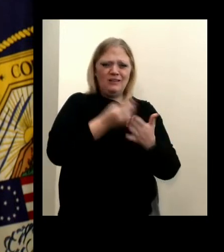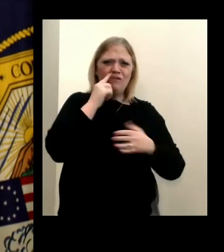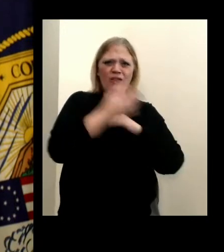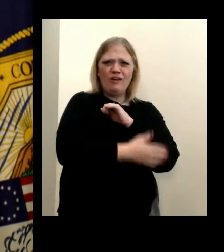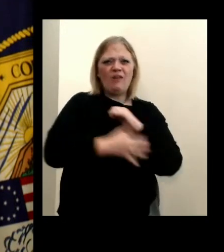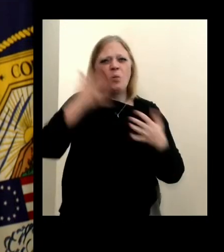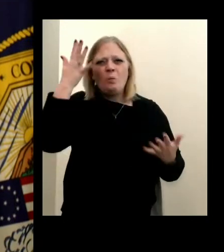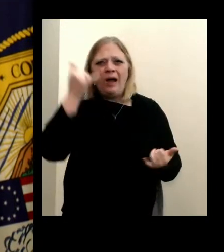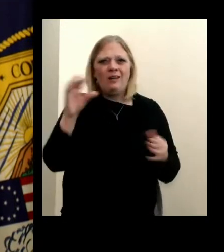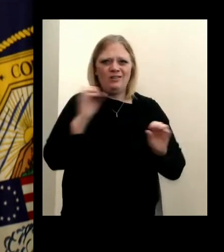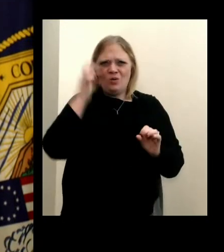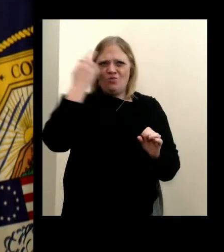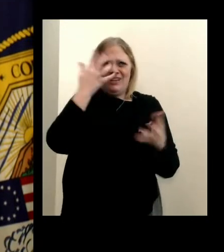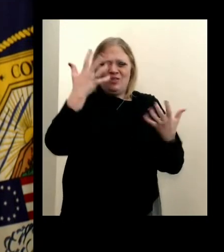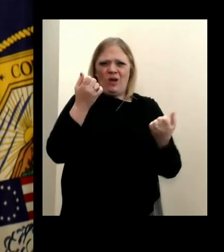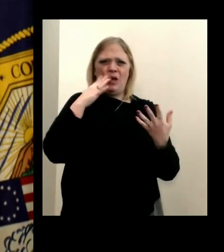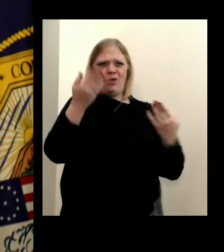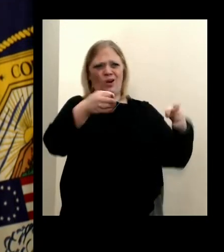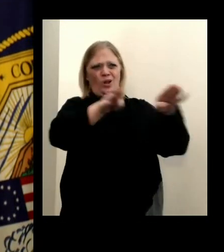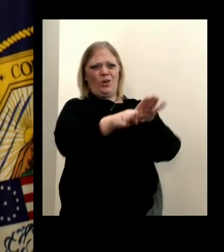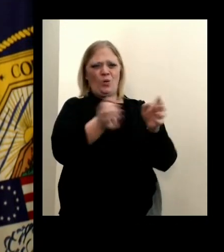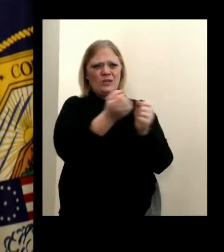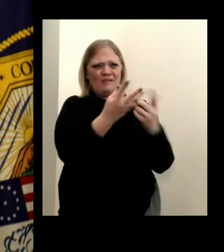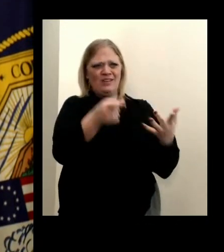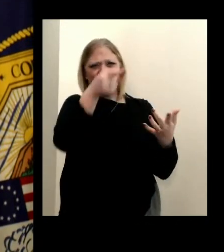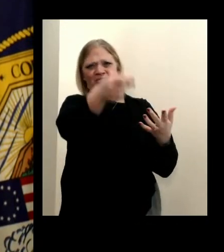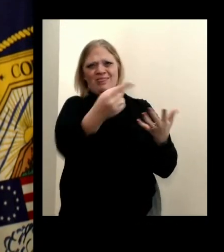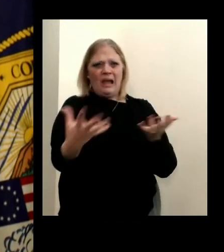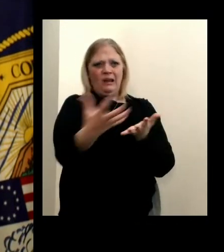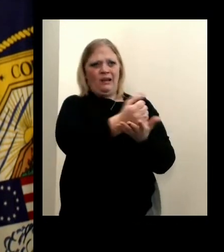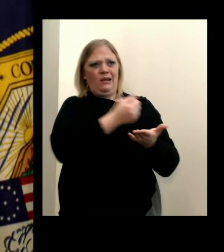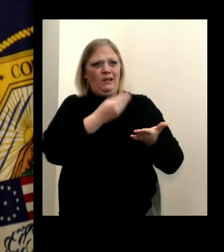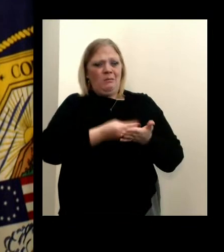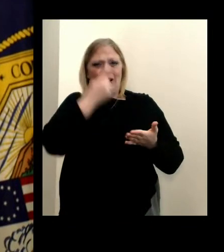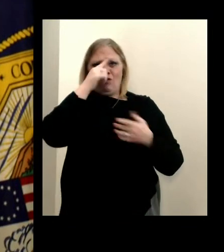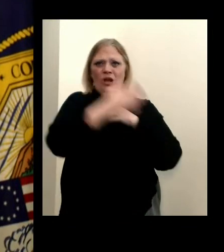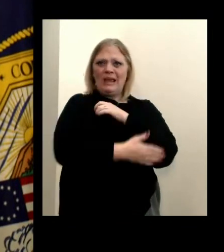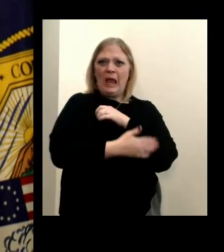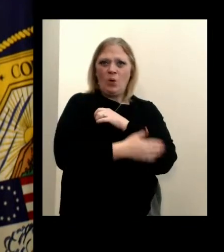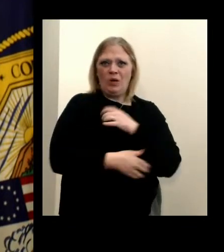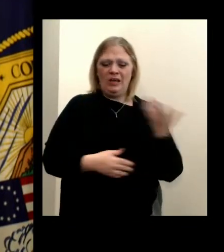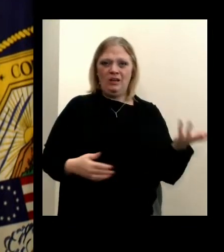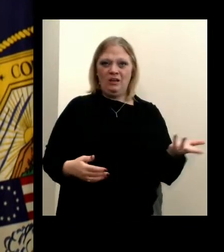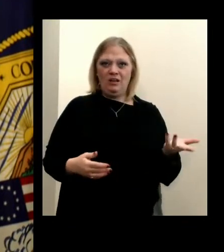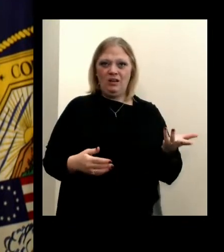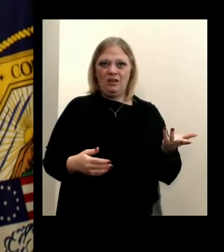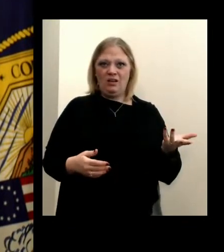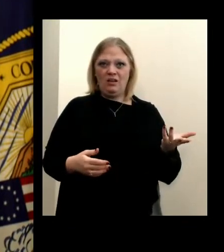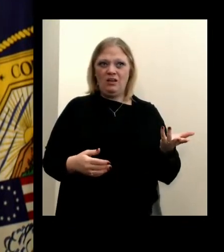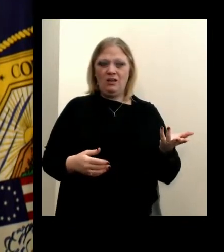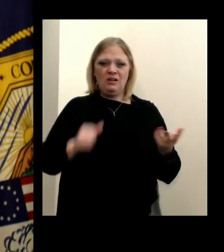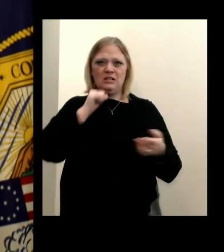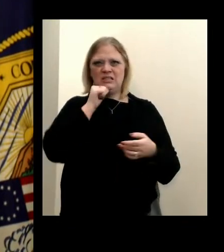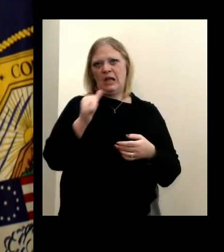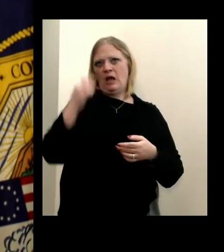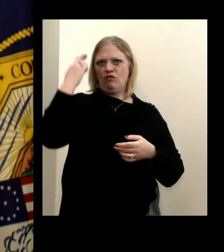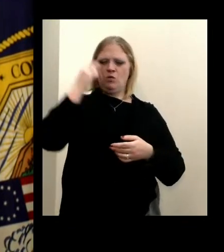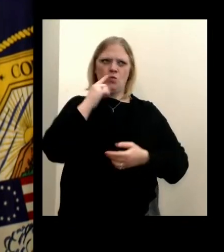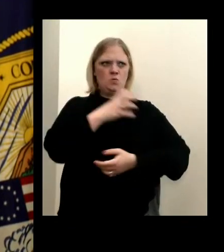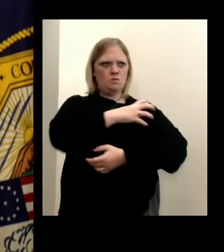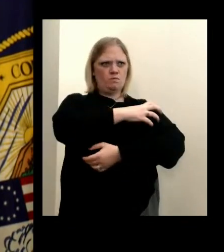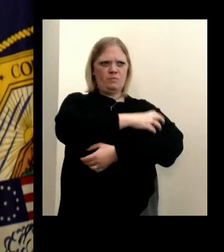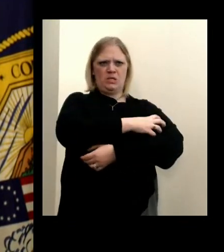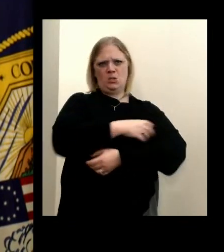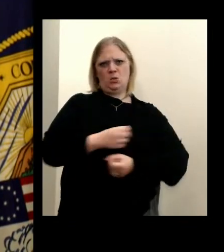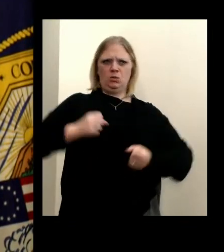no reason why I want to shut down anything that generates revenue for the county. There's no reason we do it for that power and that principle, so to